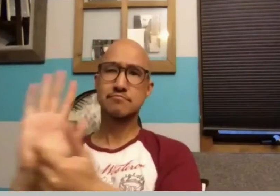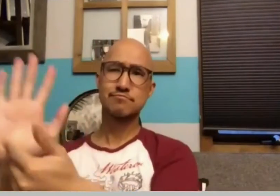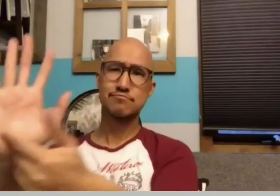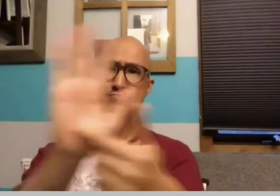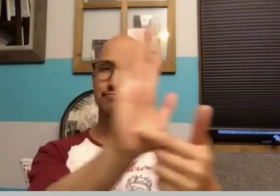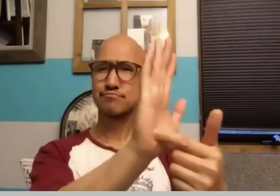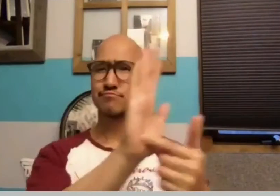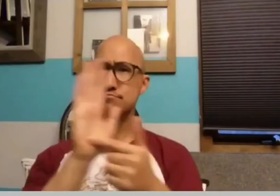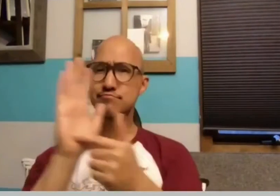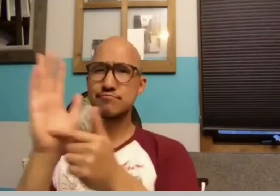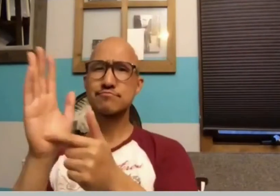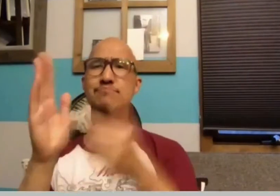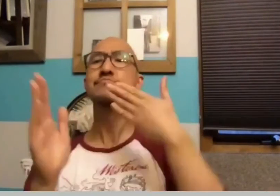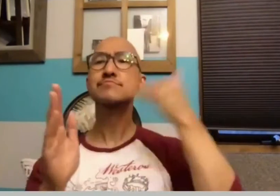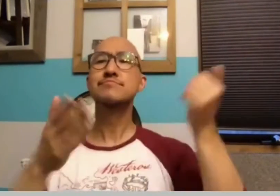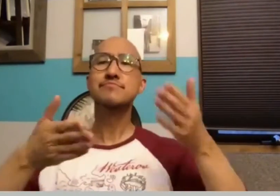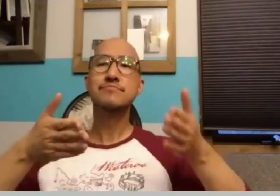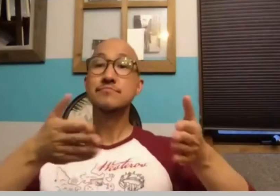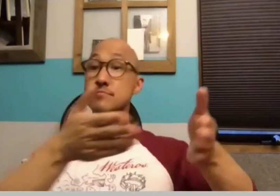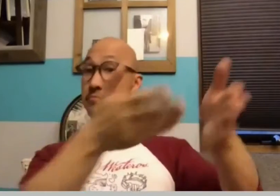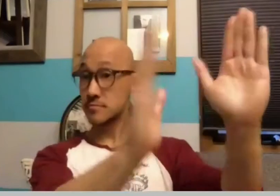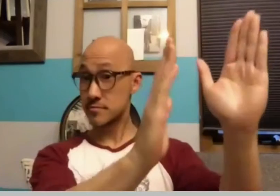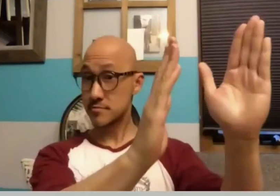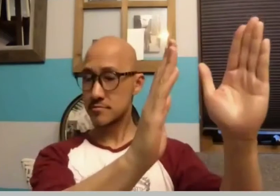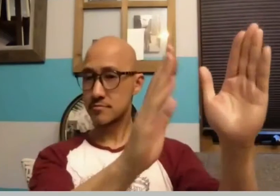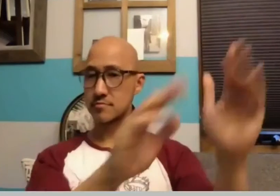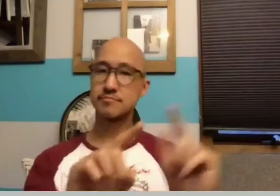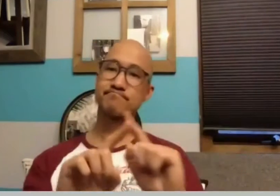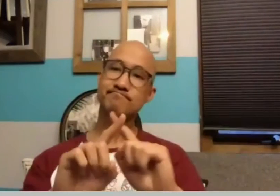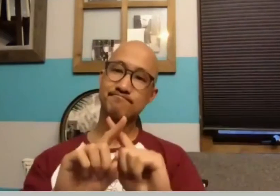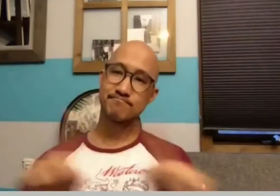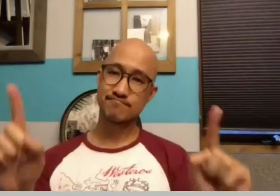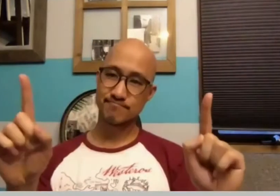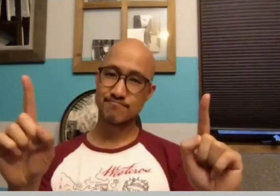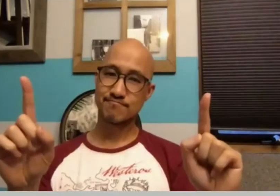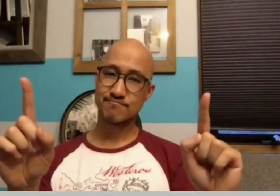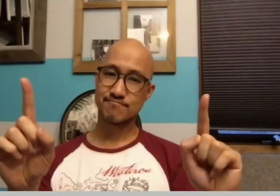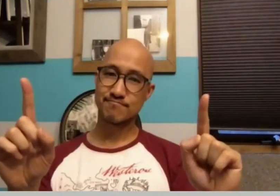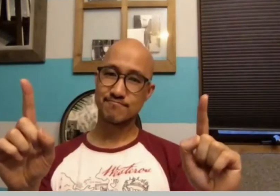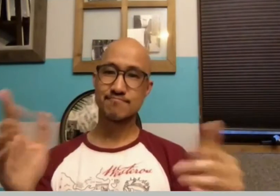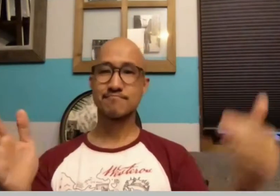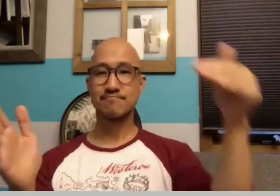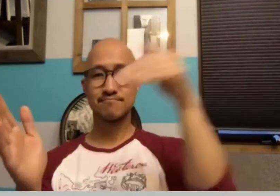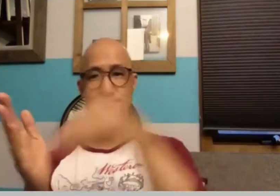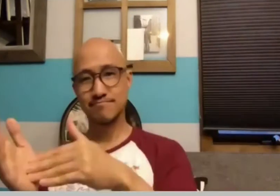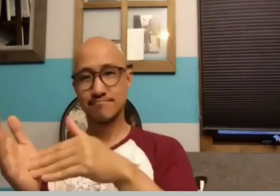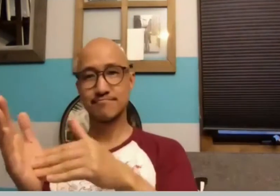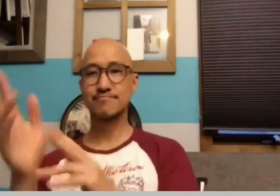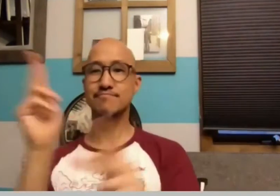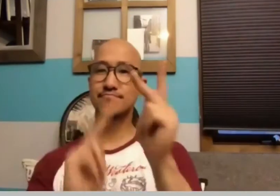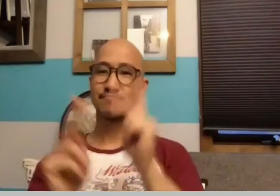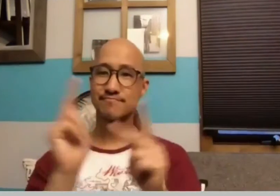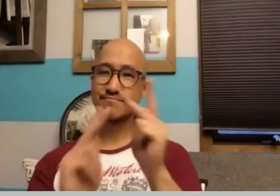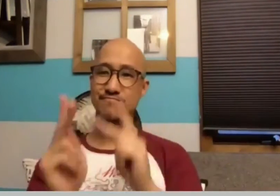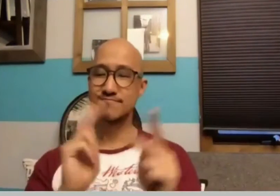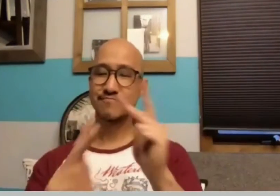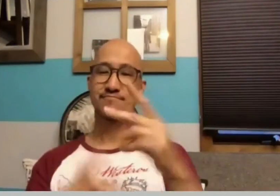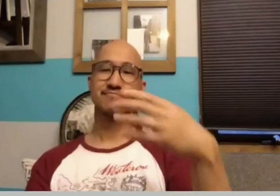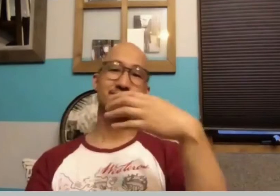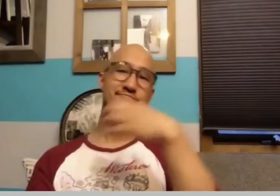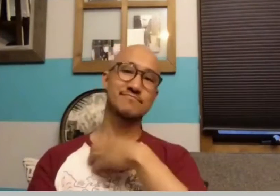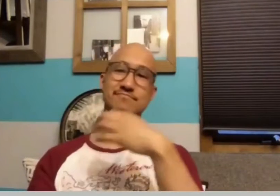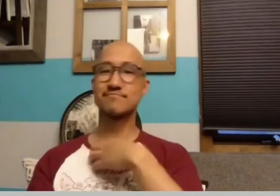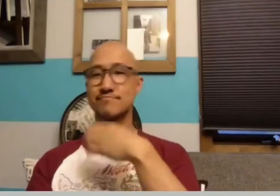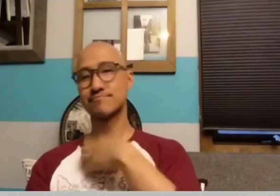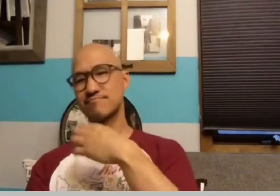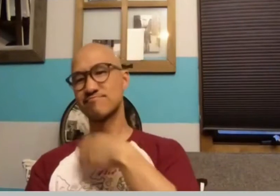living for their society. But they're constantly rebellious in the desert. Ultimately, they refuse